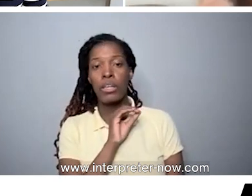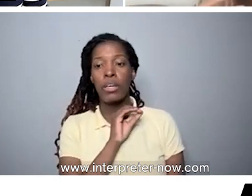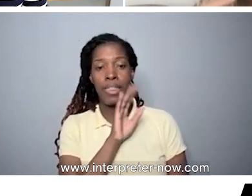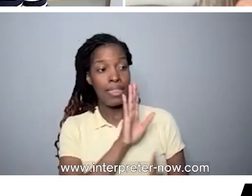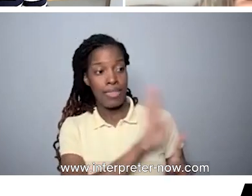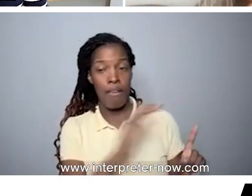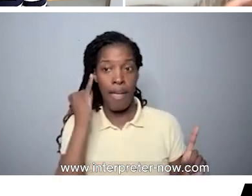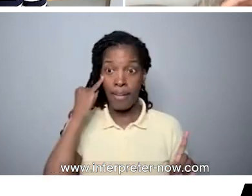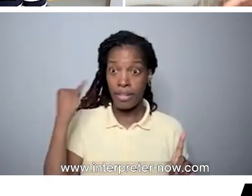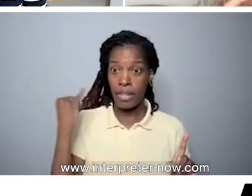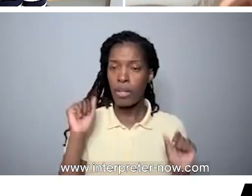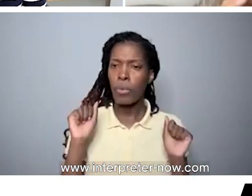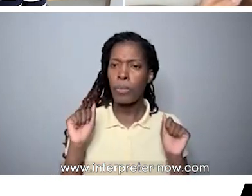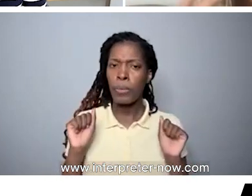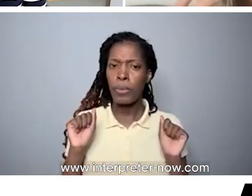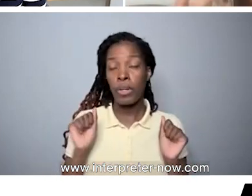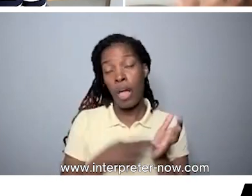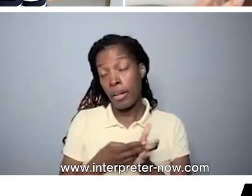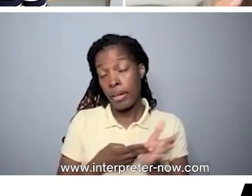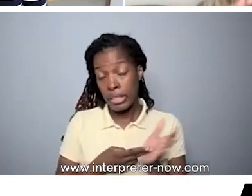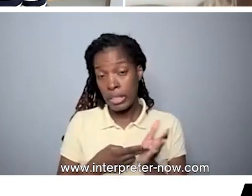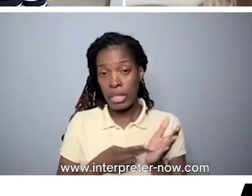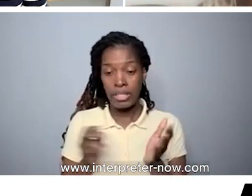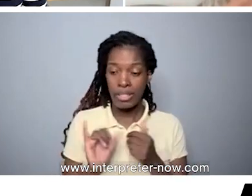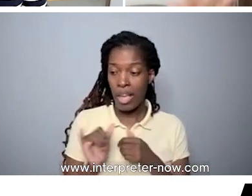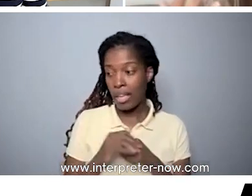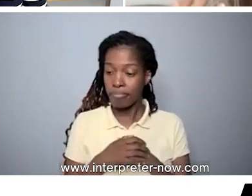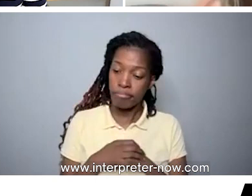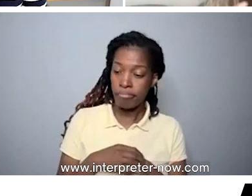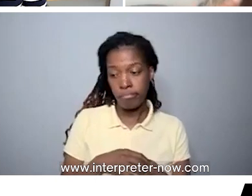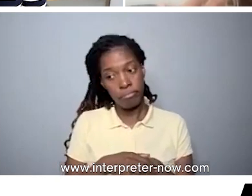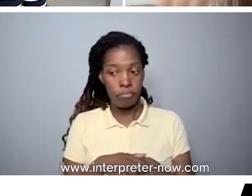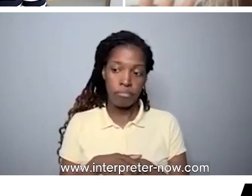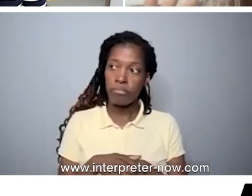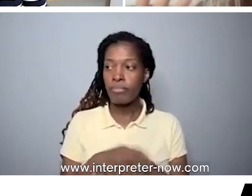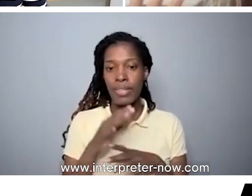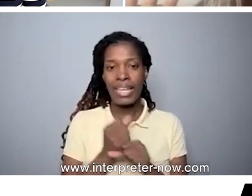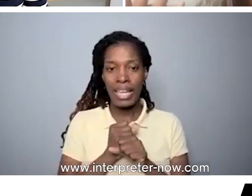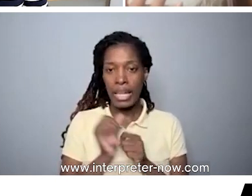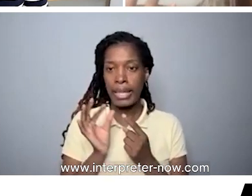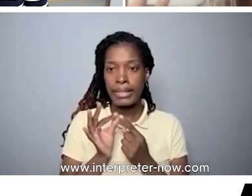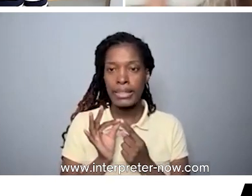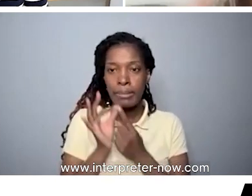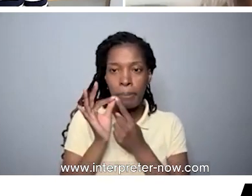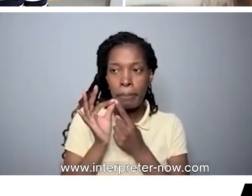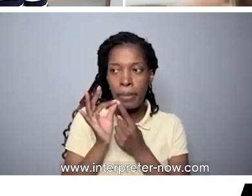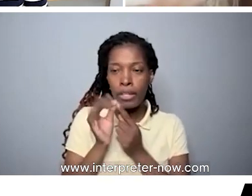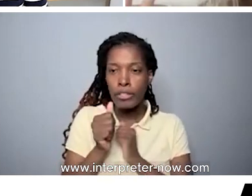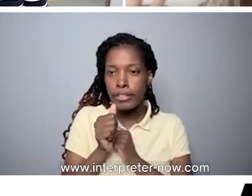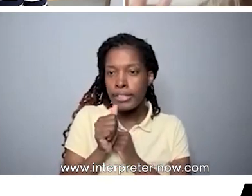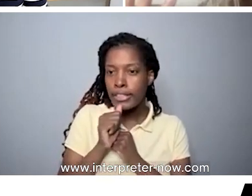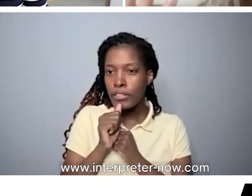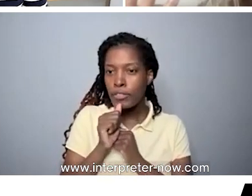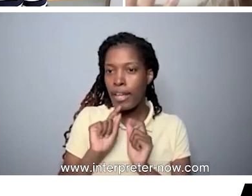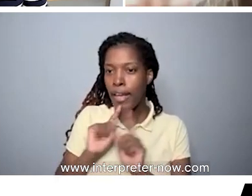companies, right? The idea that they can start to, I mean, truthfully, it's almost like getting a decoder to the